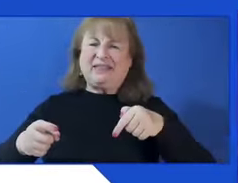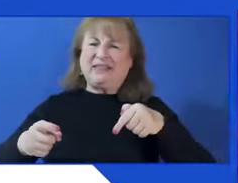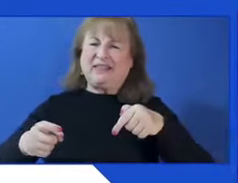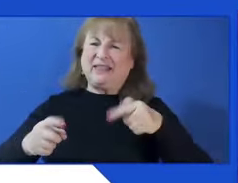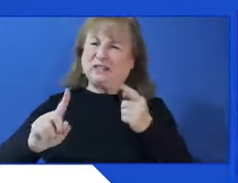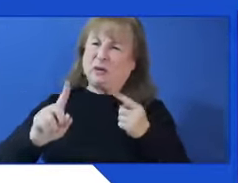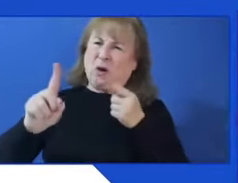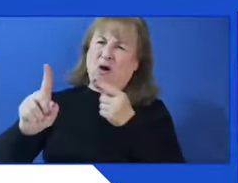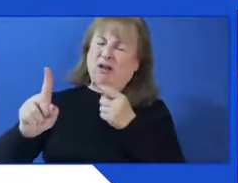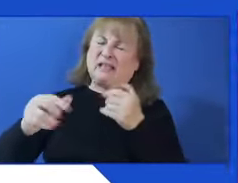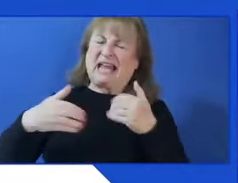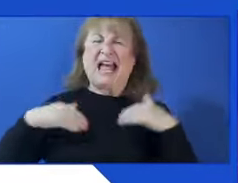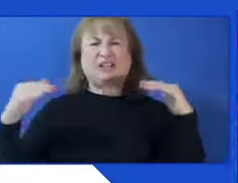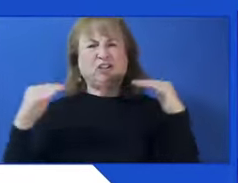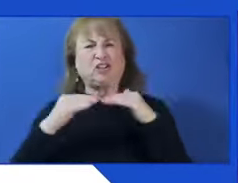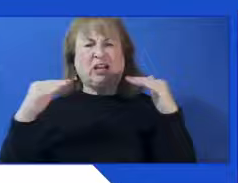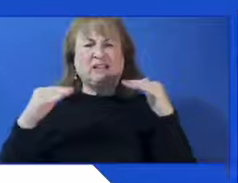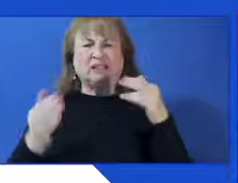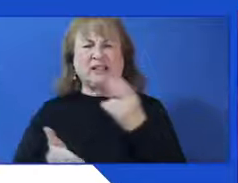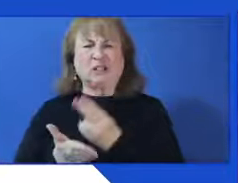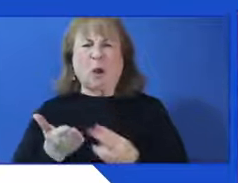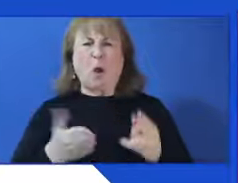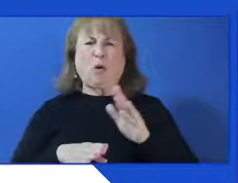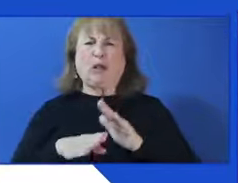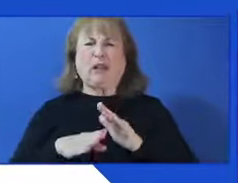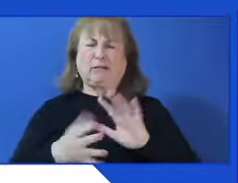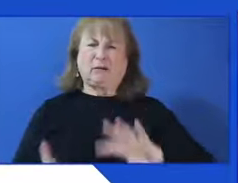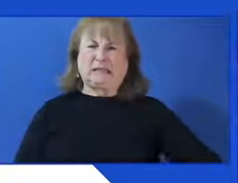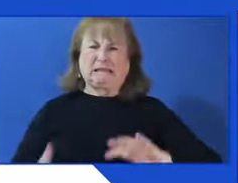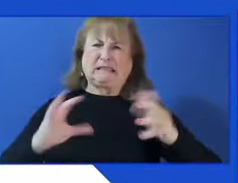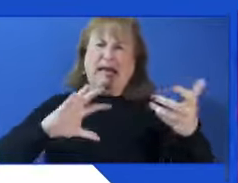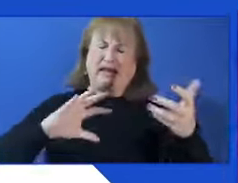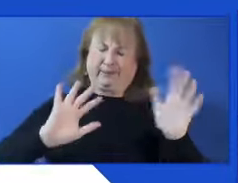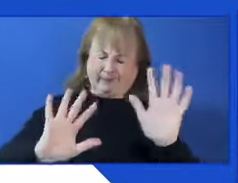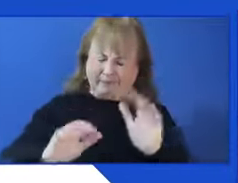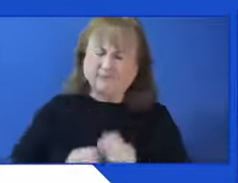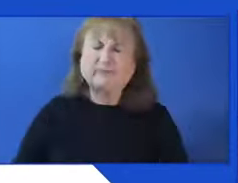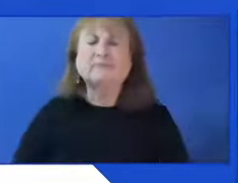has justice wholly on its side.